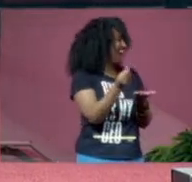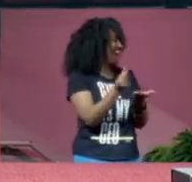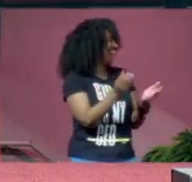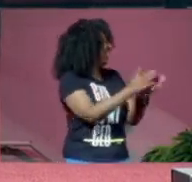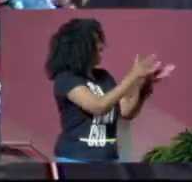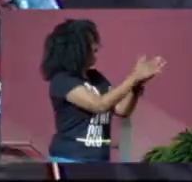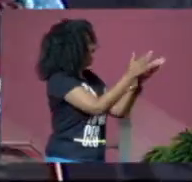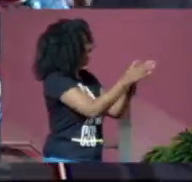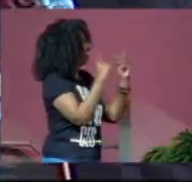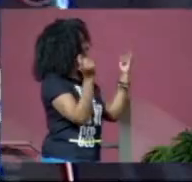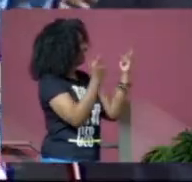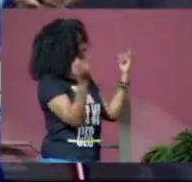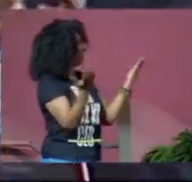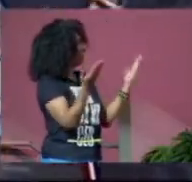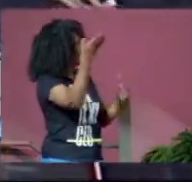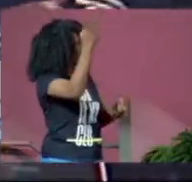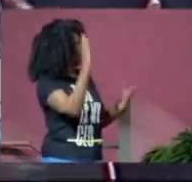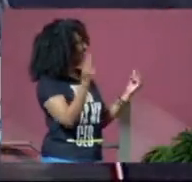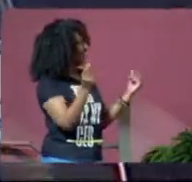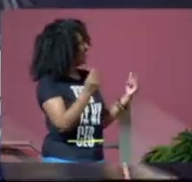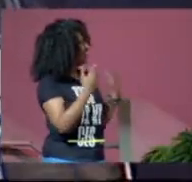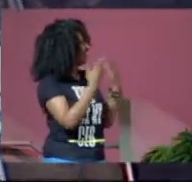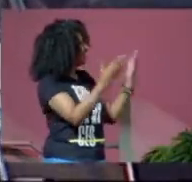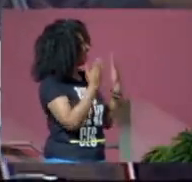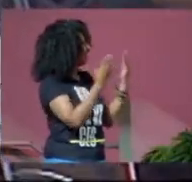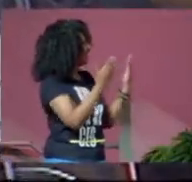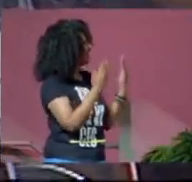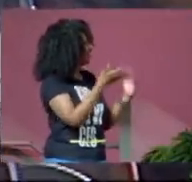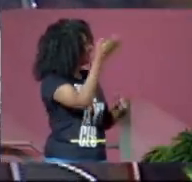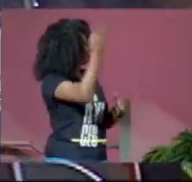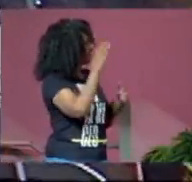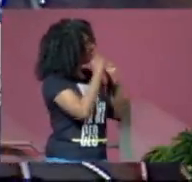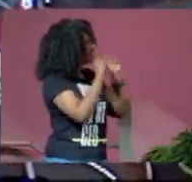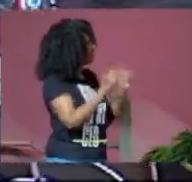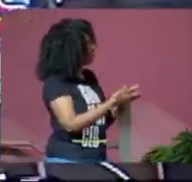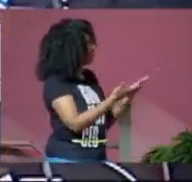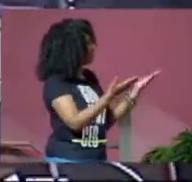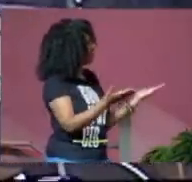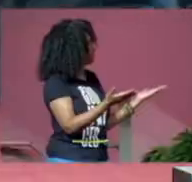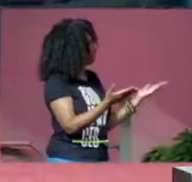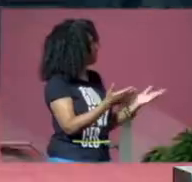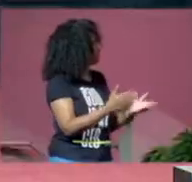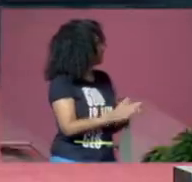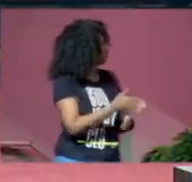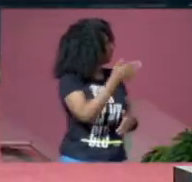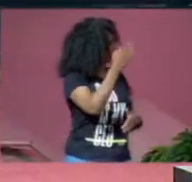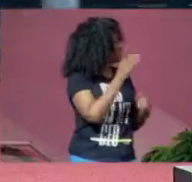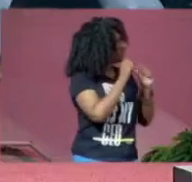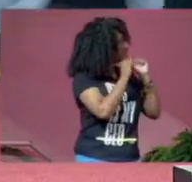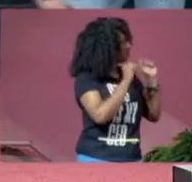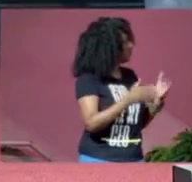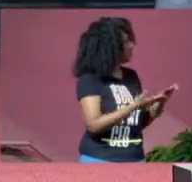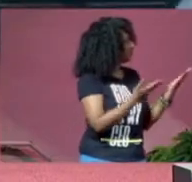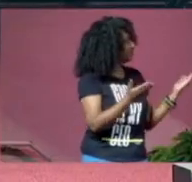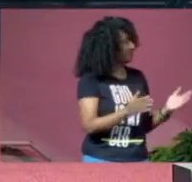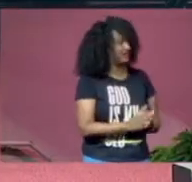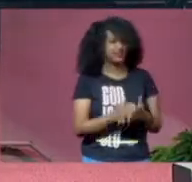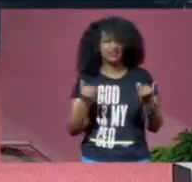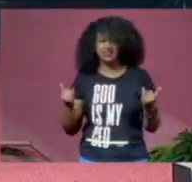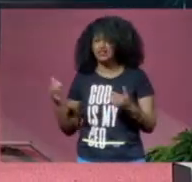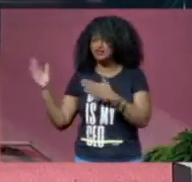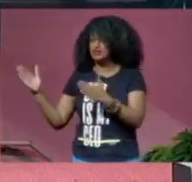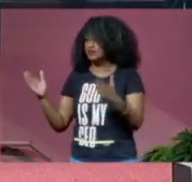is doing. Thank y'all so much, and God bless you. God bless you. God bless you. God bless you. God bless you. Now, we're going to